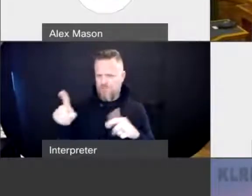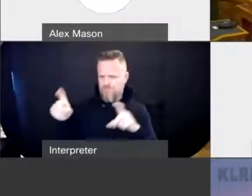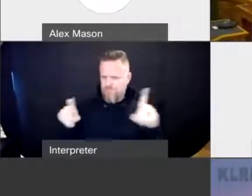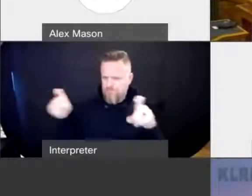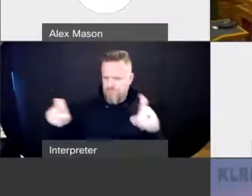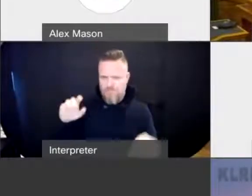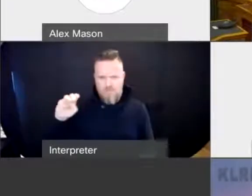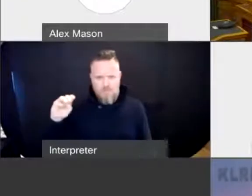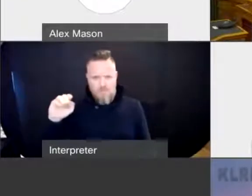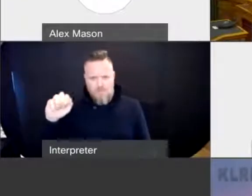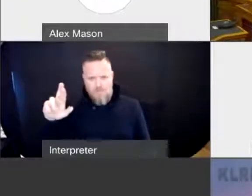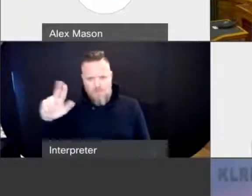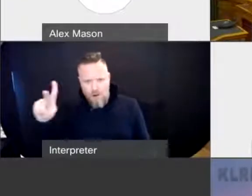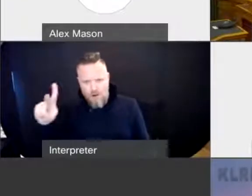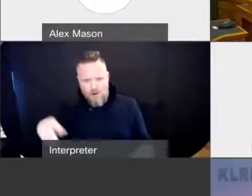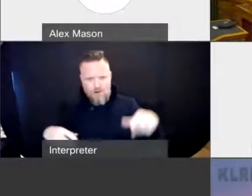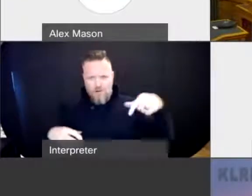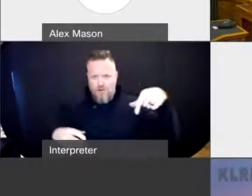or Quentin.